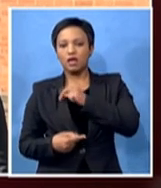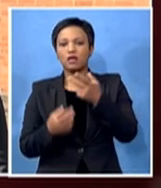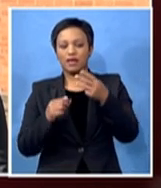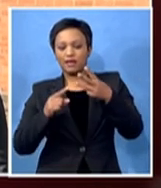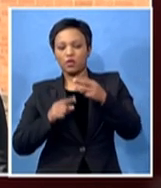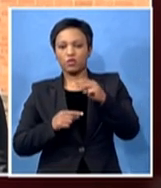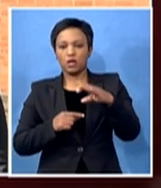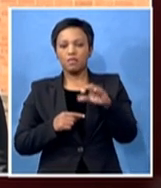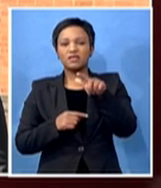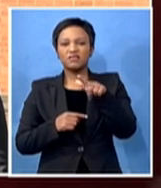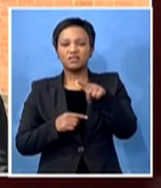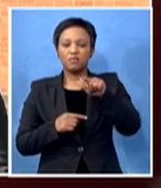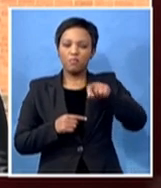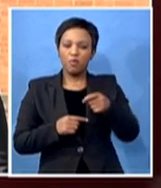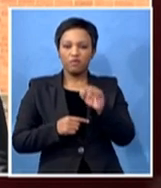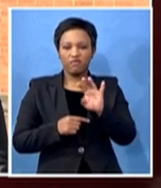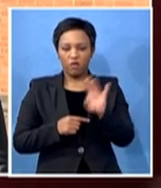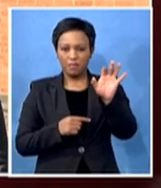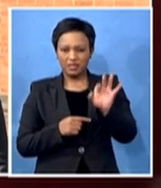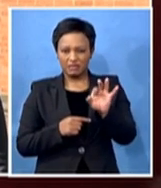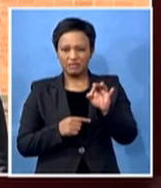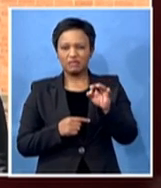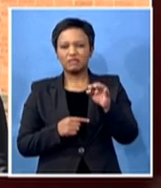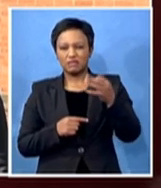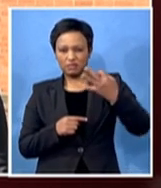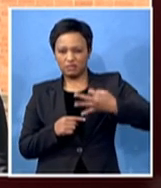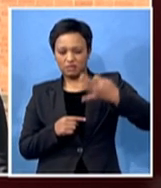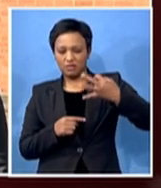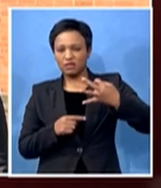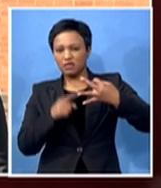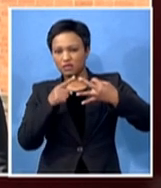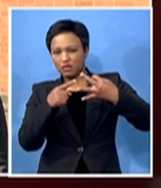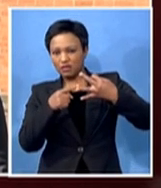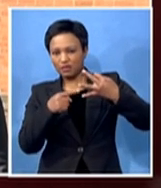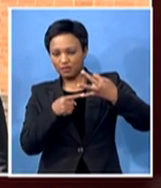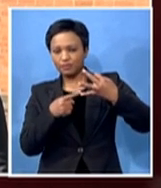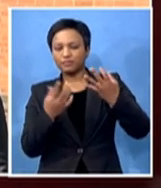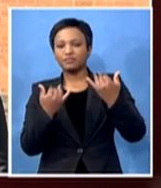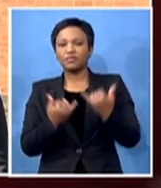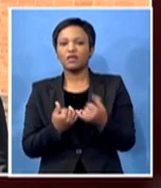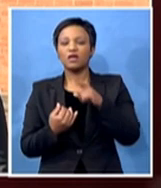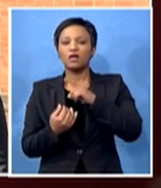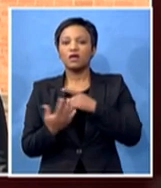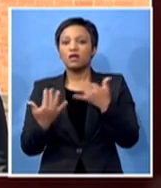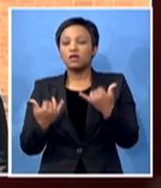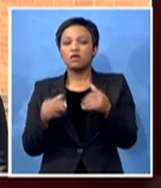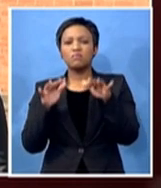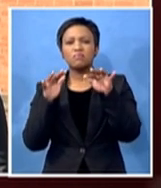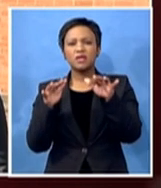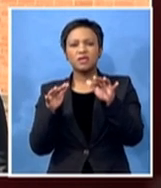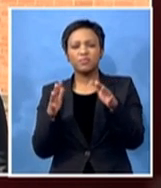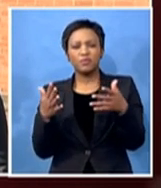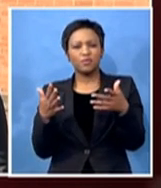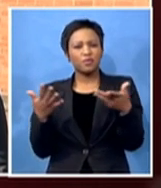17.4%. I want to get a sense of where the head and hearts of people in KwaZulu-Natal are at with regards to the